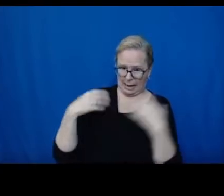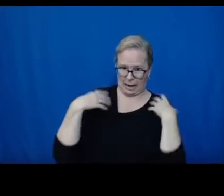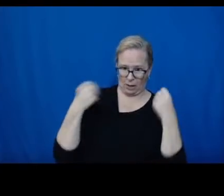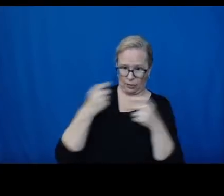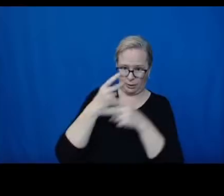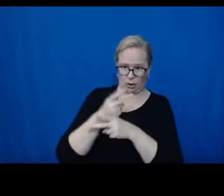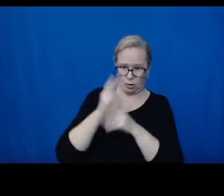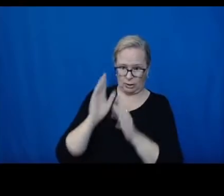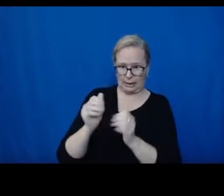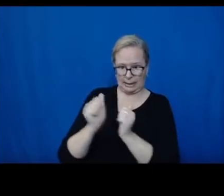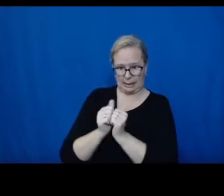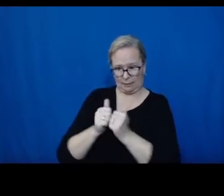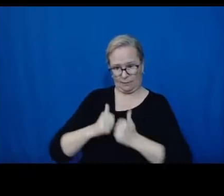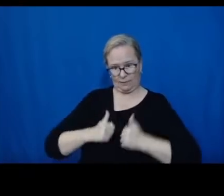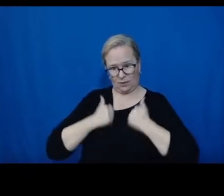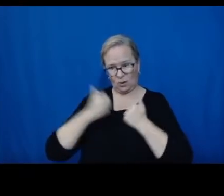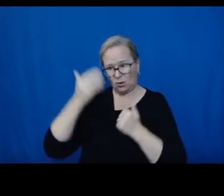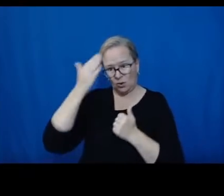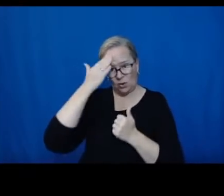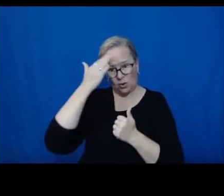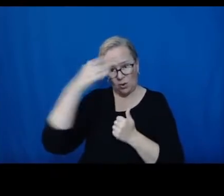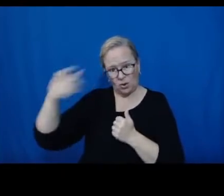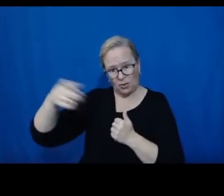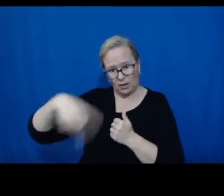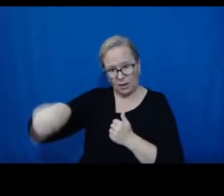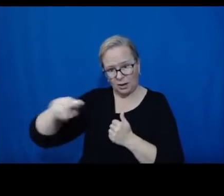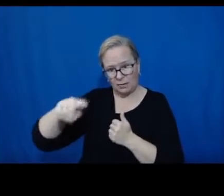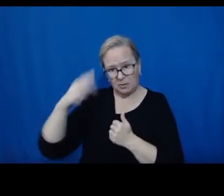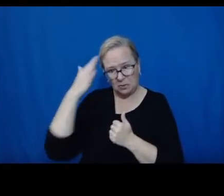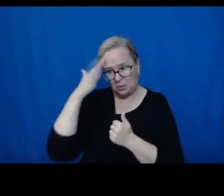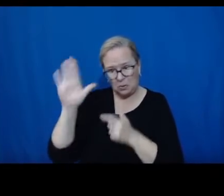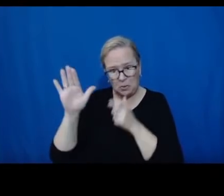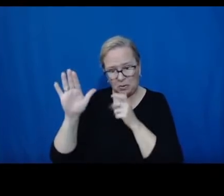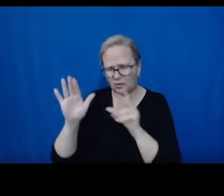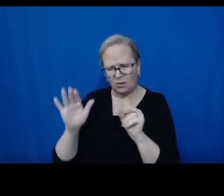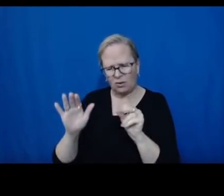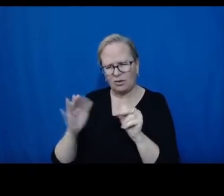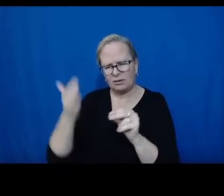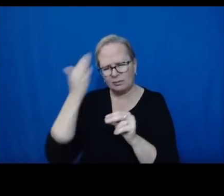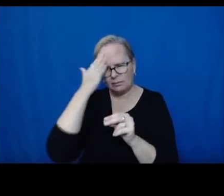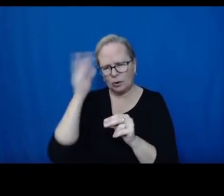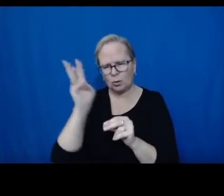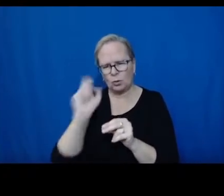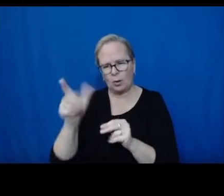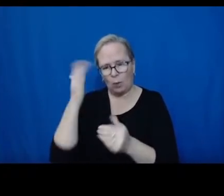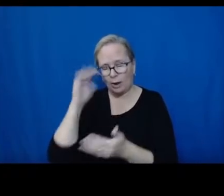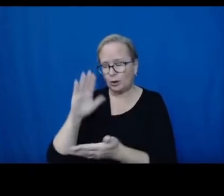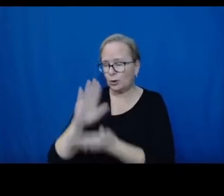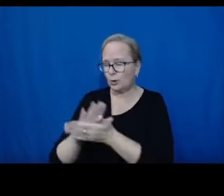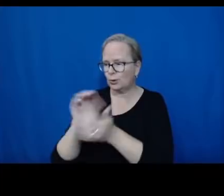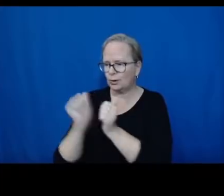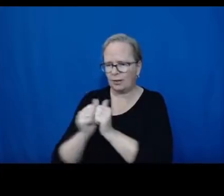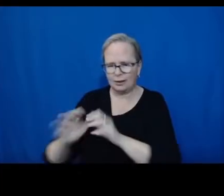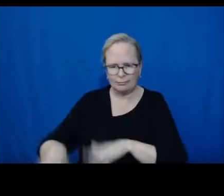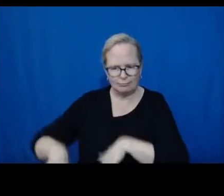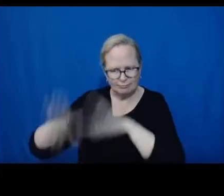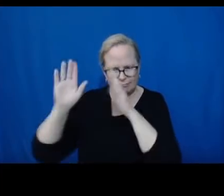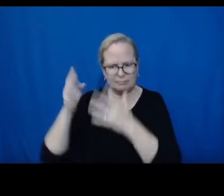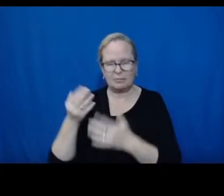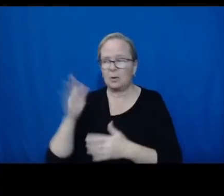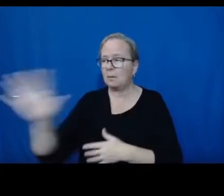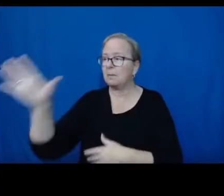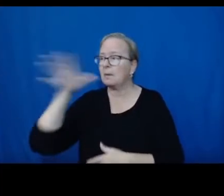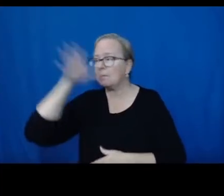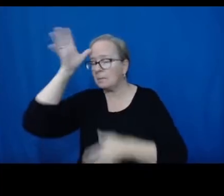of separate from the people who are coming from their doors. They're usually, you know, people they went to school with or that their kids